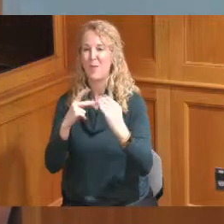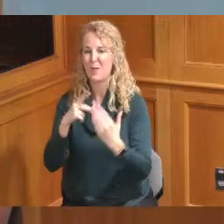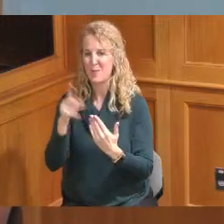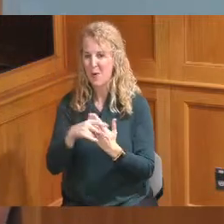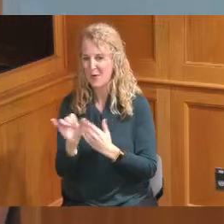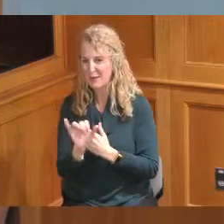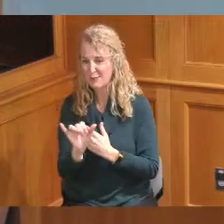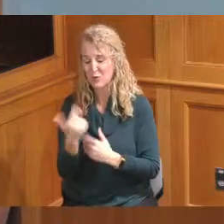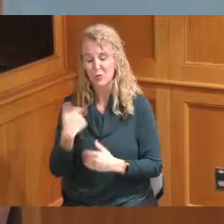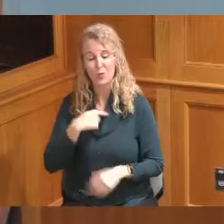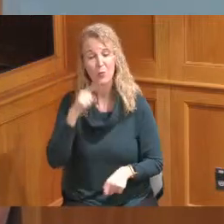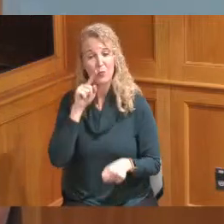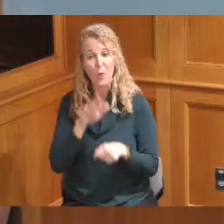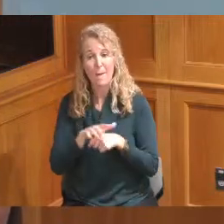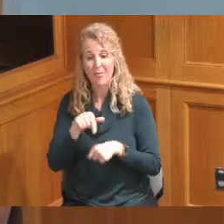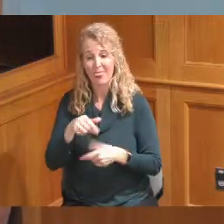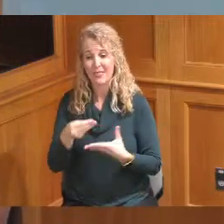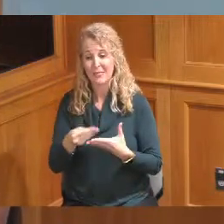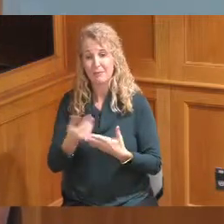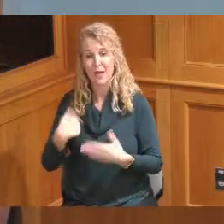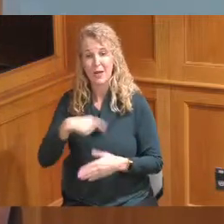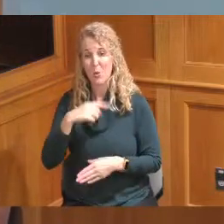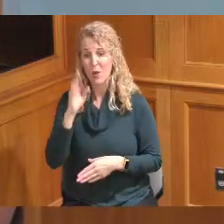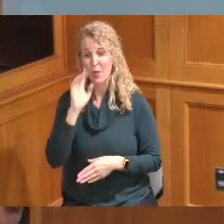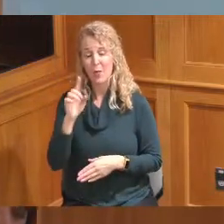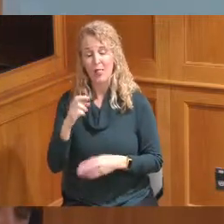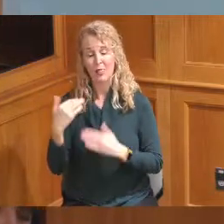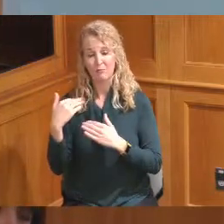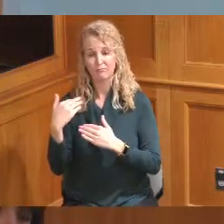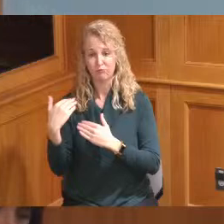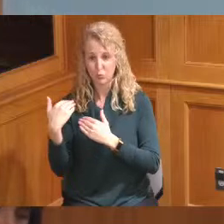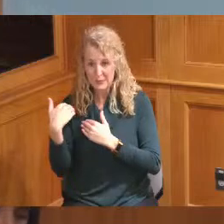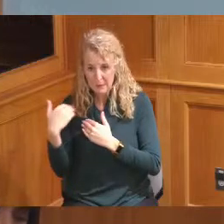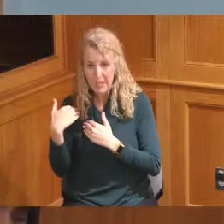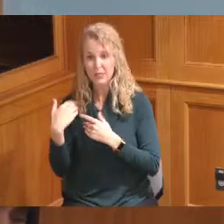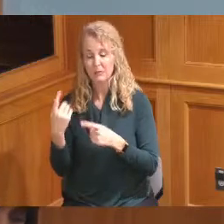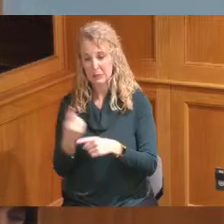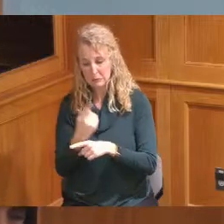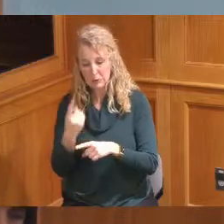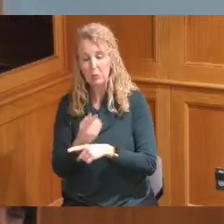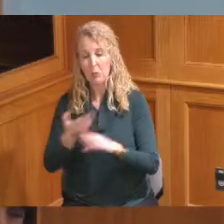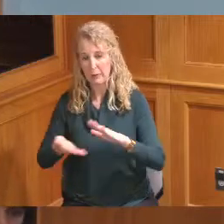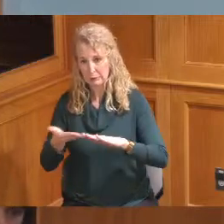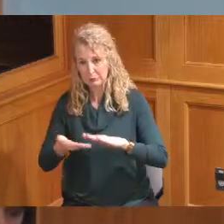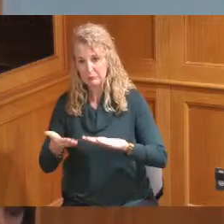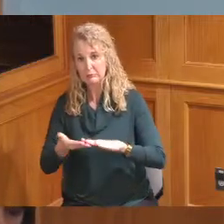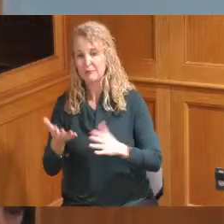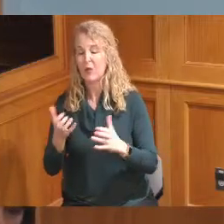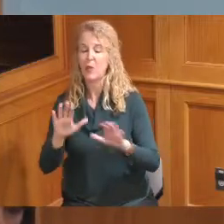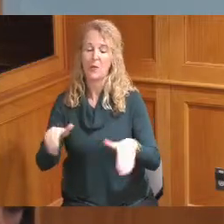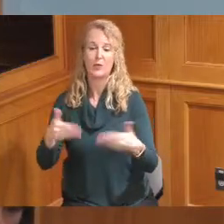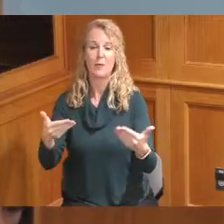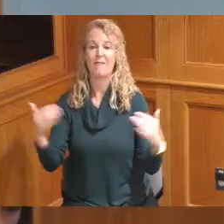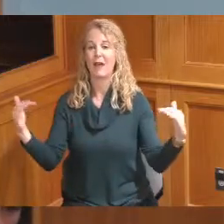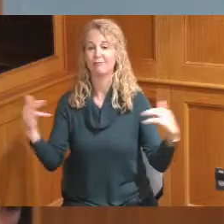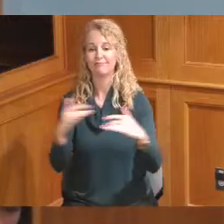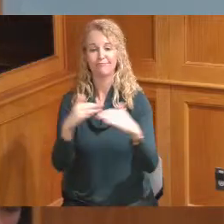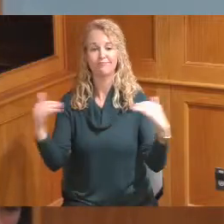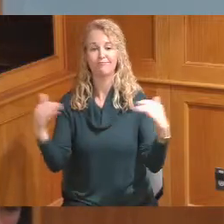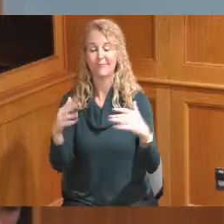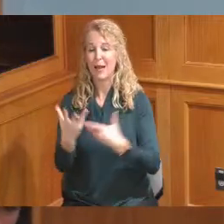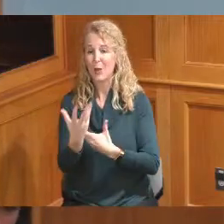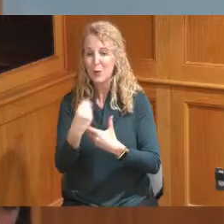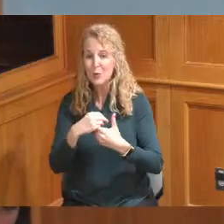funds efficiently and effectively, furthering our mission of promoting a healthier and safer environment for all. Once again,